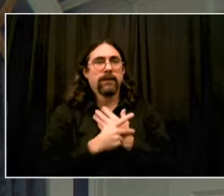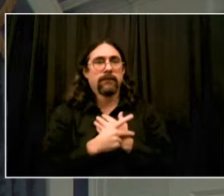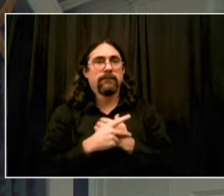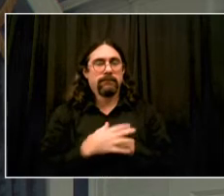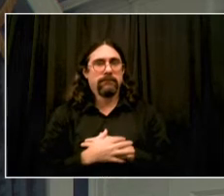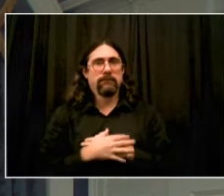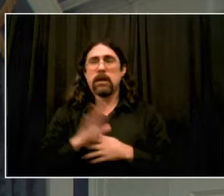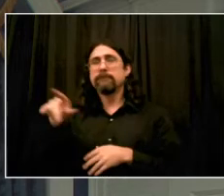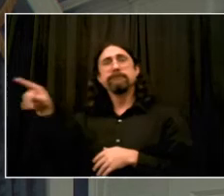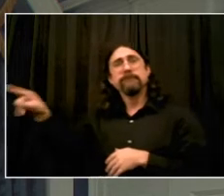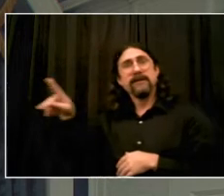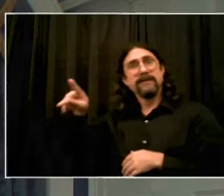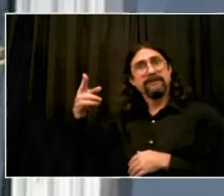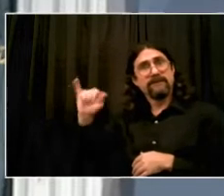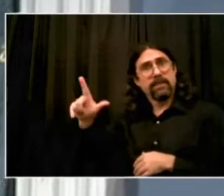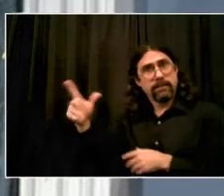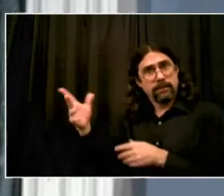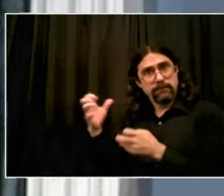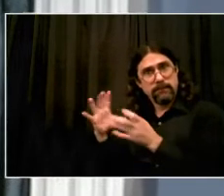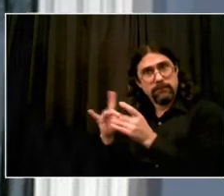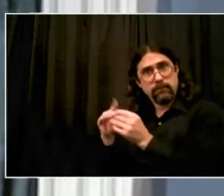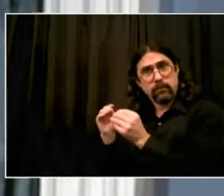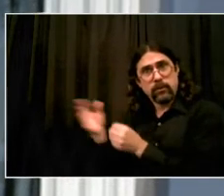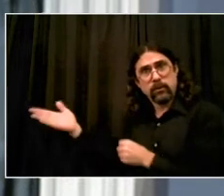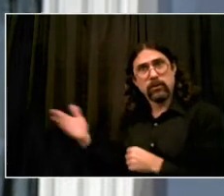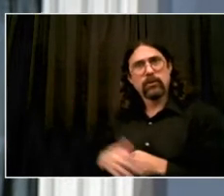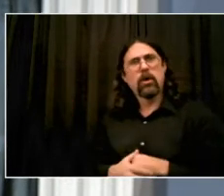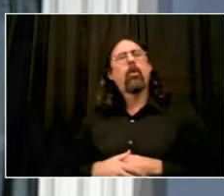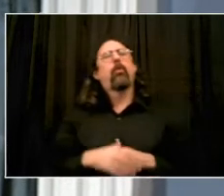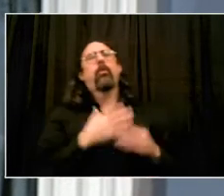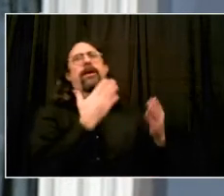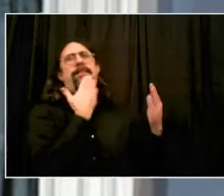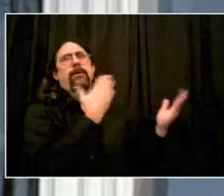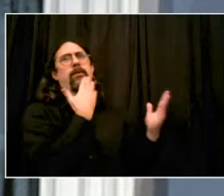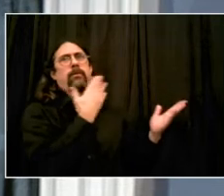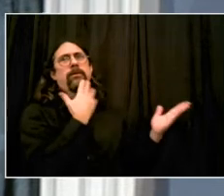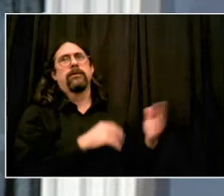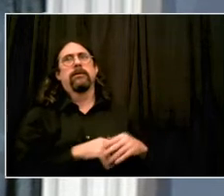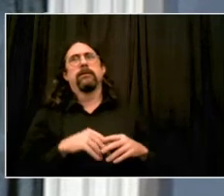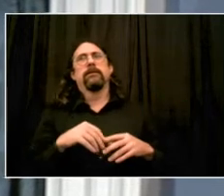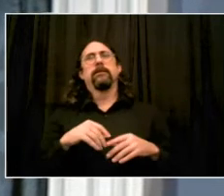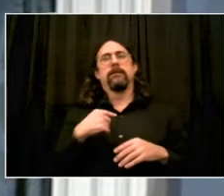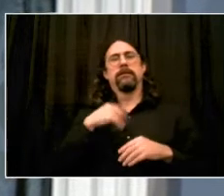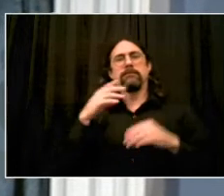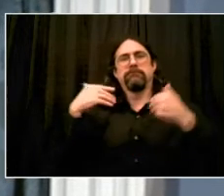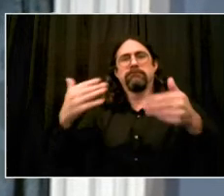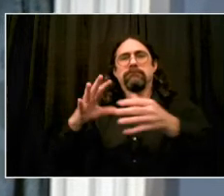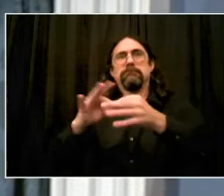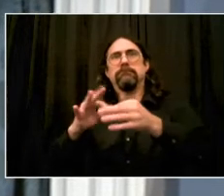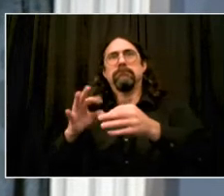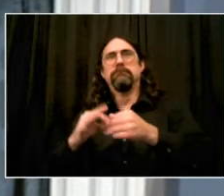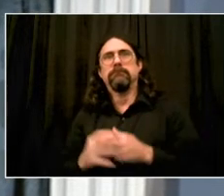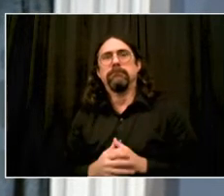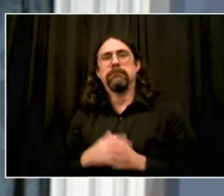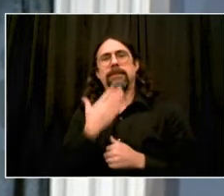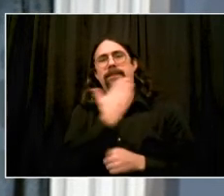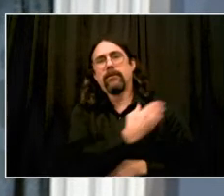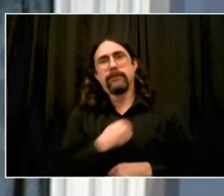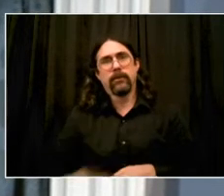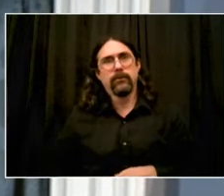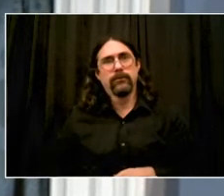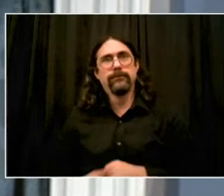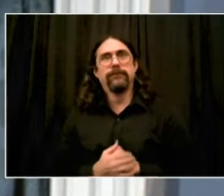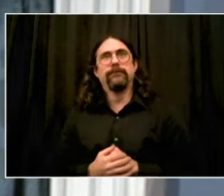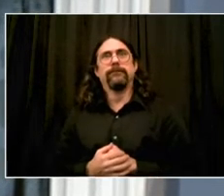just say that a big part of the American dream has always been owning property, owning your own business, owning your own